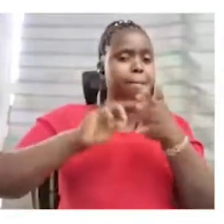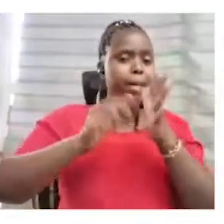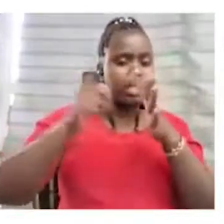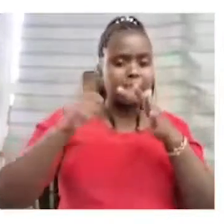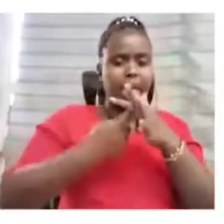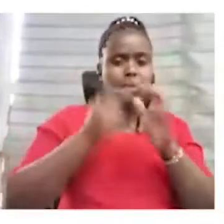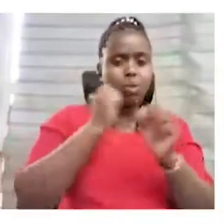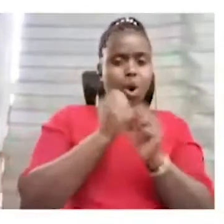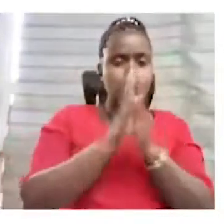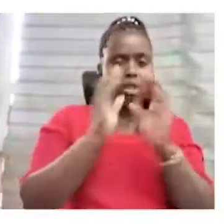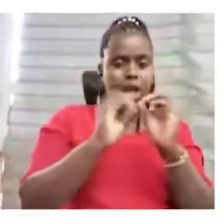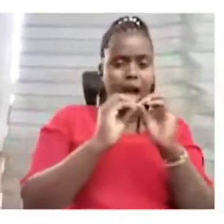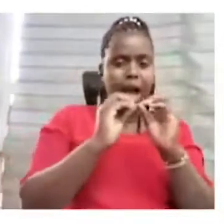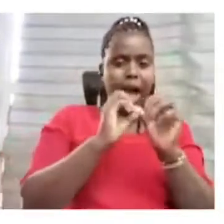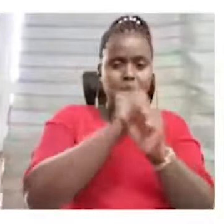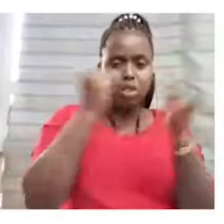relevant stakeholders